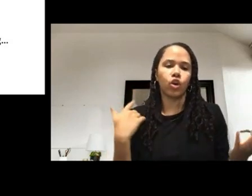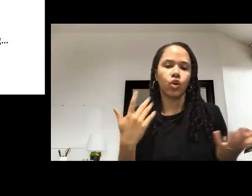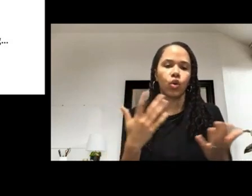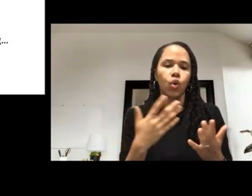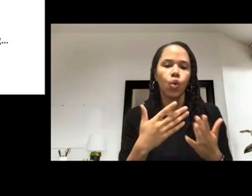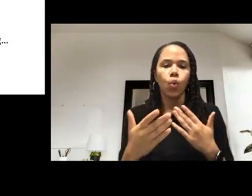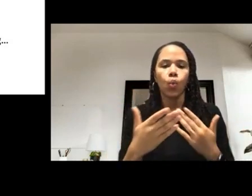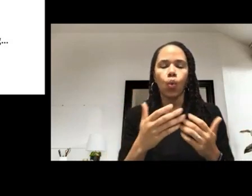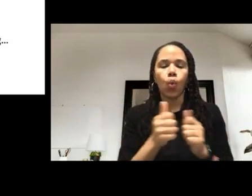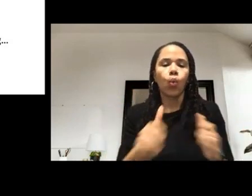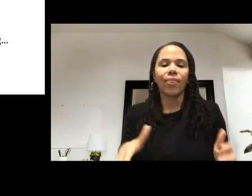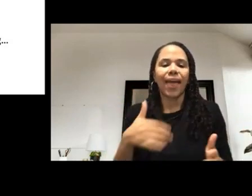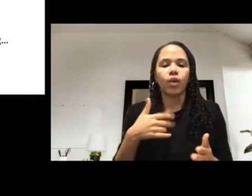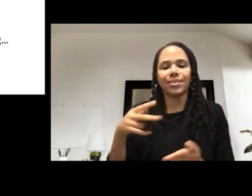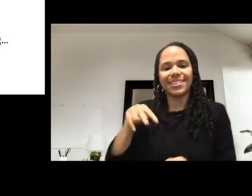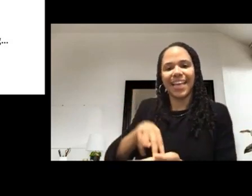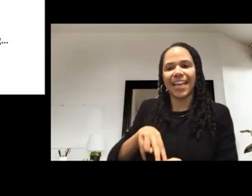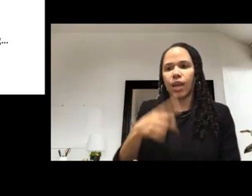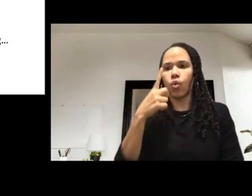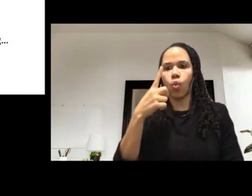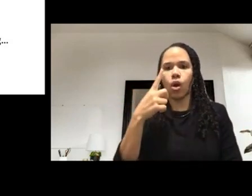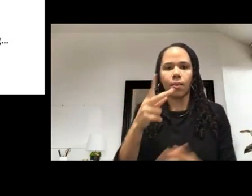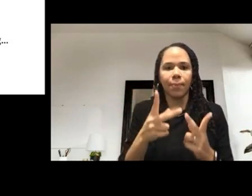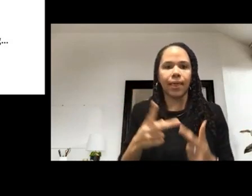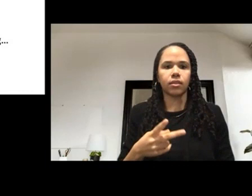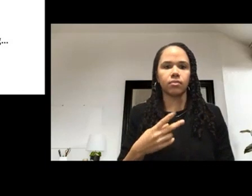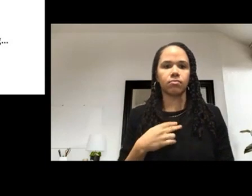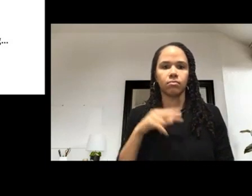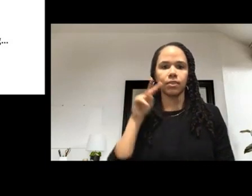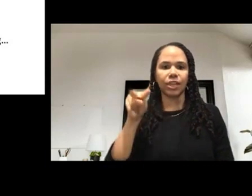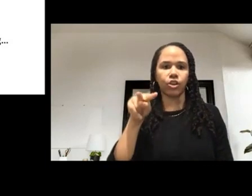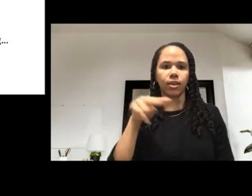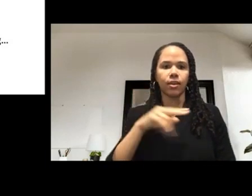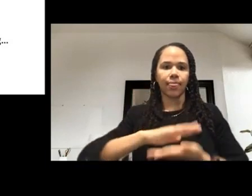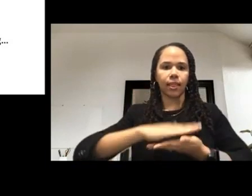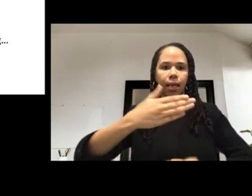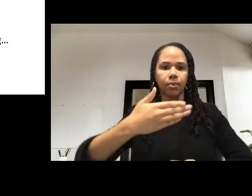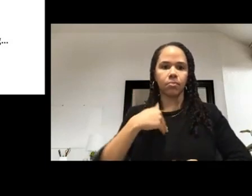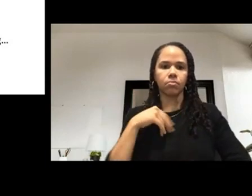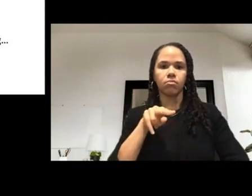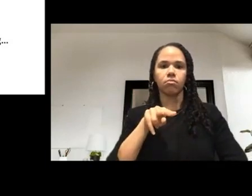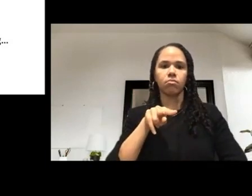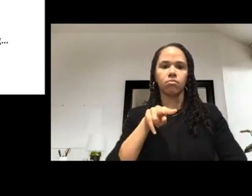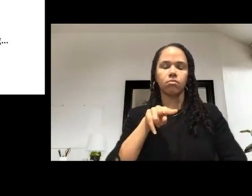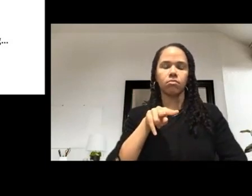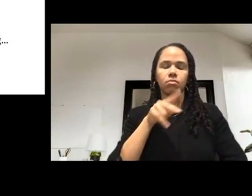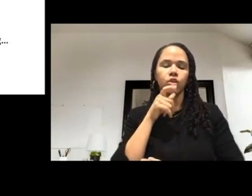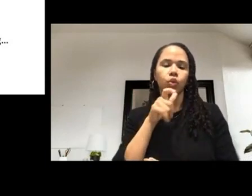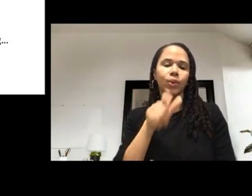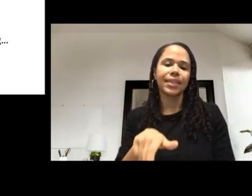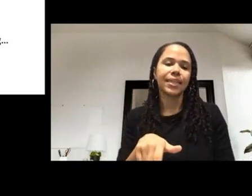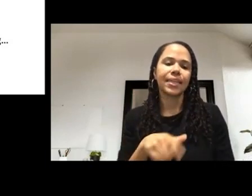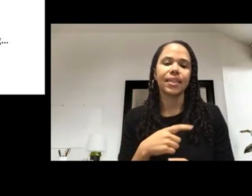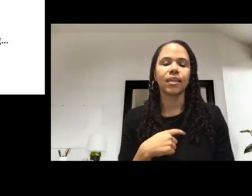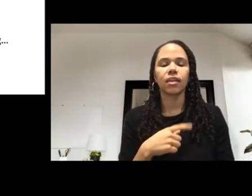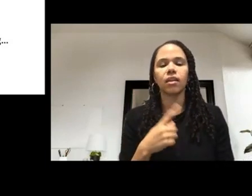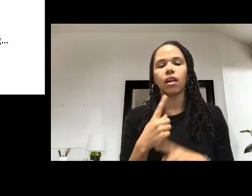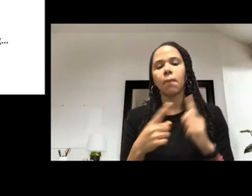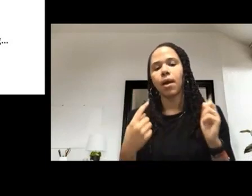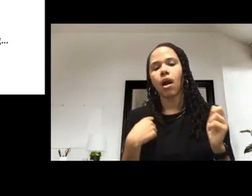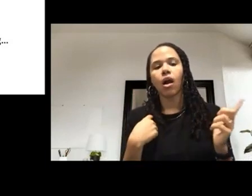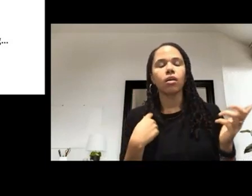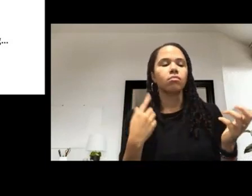a little bit more at ease, especially when this was actually their first experiences with online courses, because I think in the